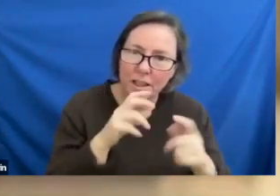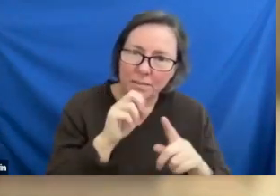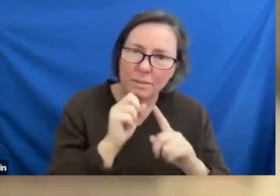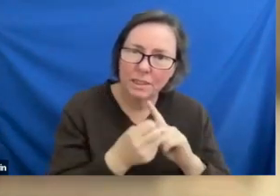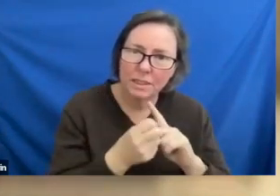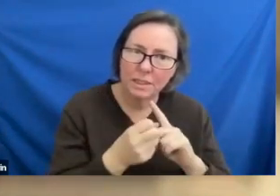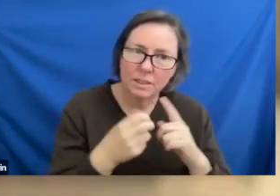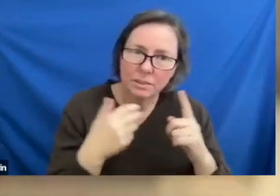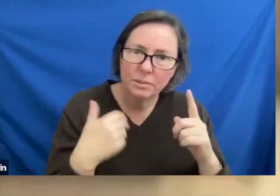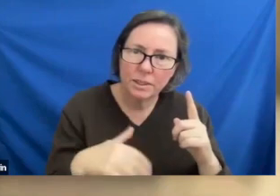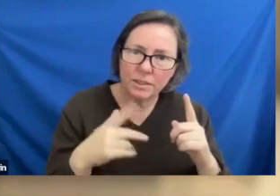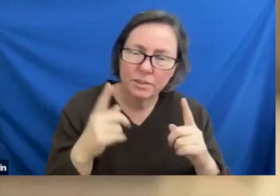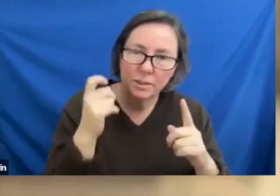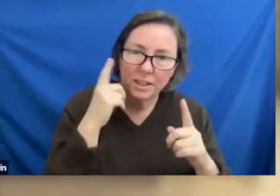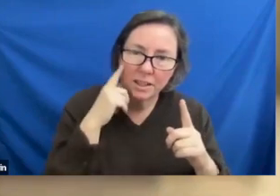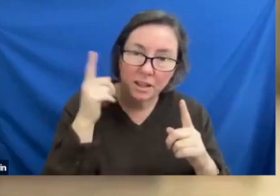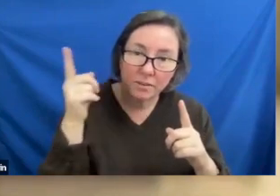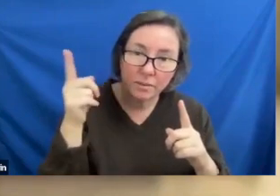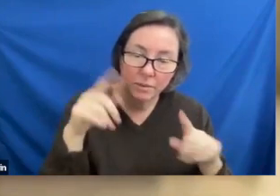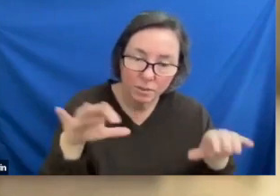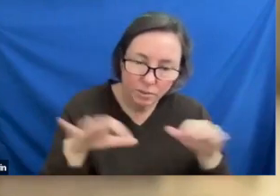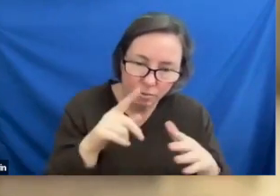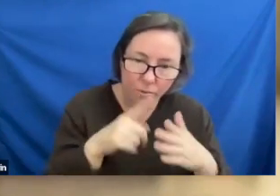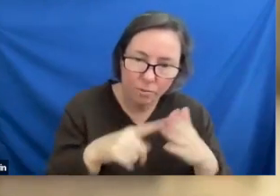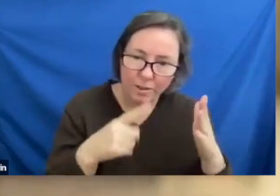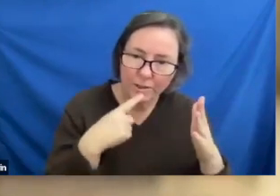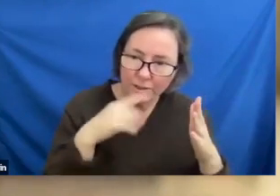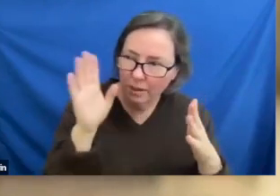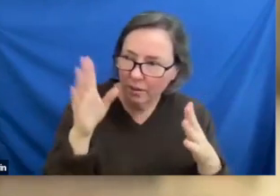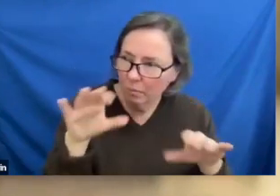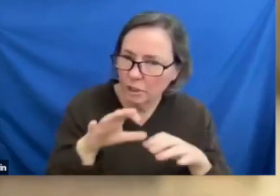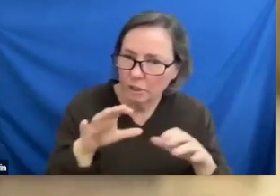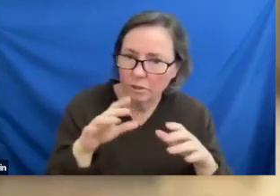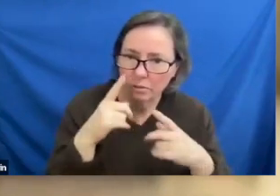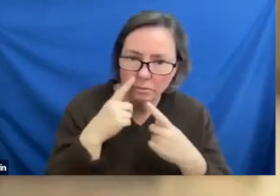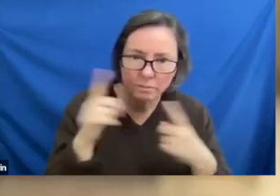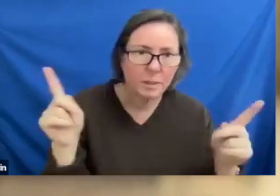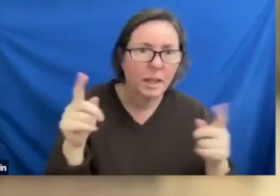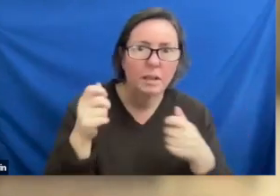where government is doing what they say they're going to do.